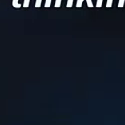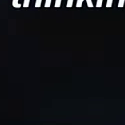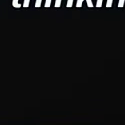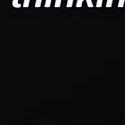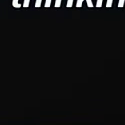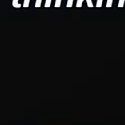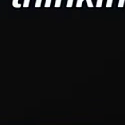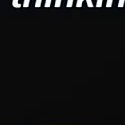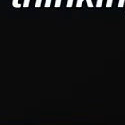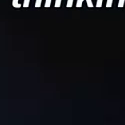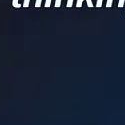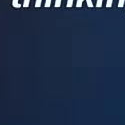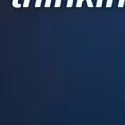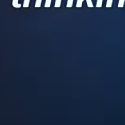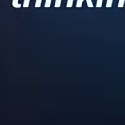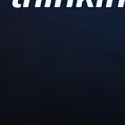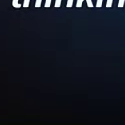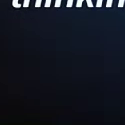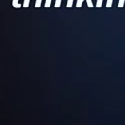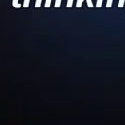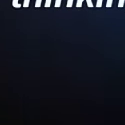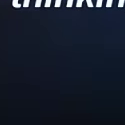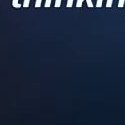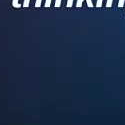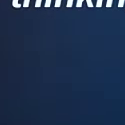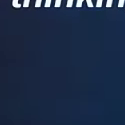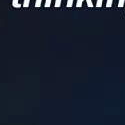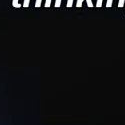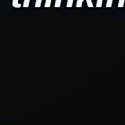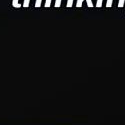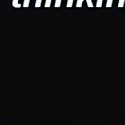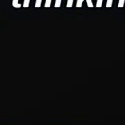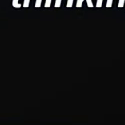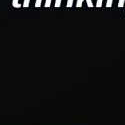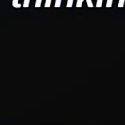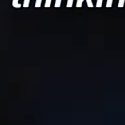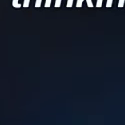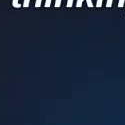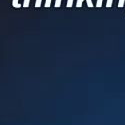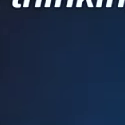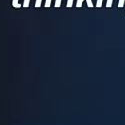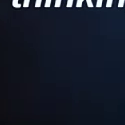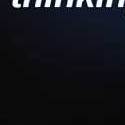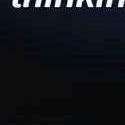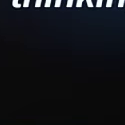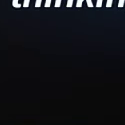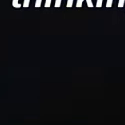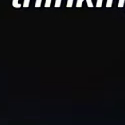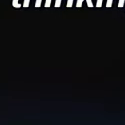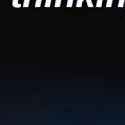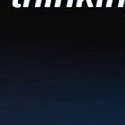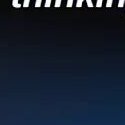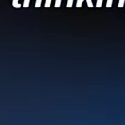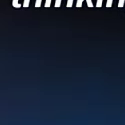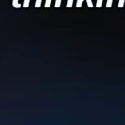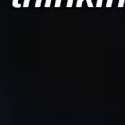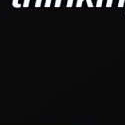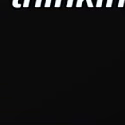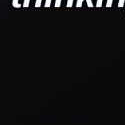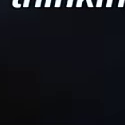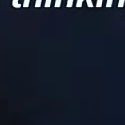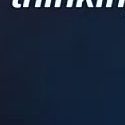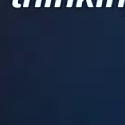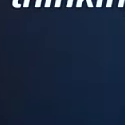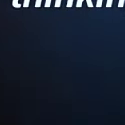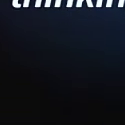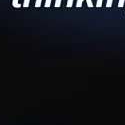honor on Dr. Lloyd Jones when you're the baby call. I am certain that one of the main causes of the